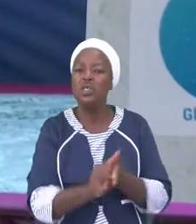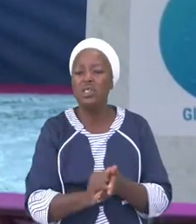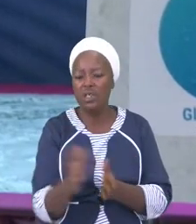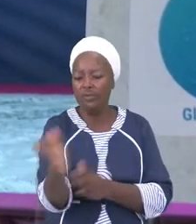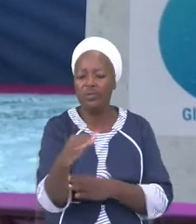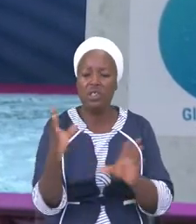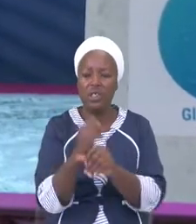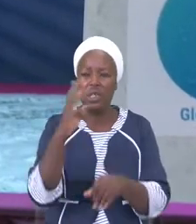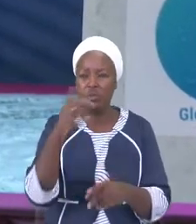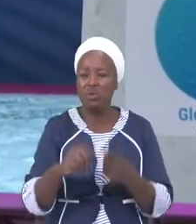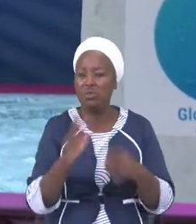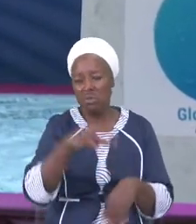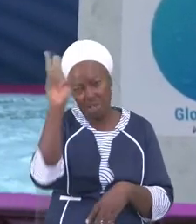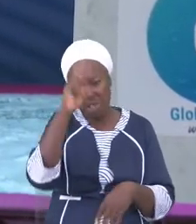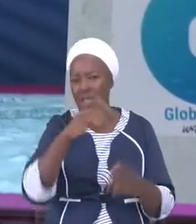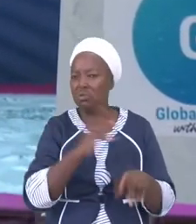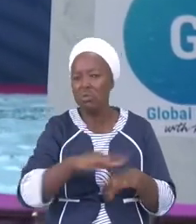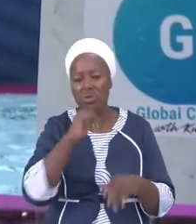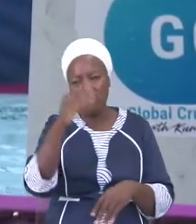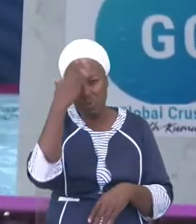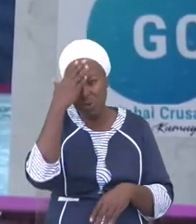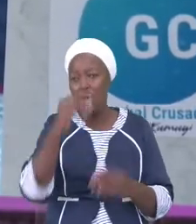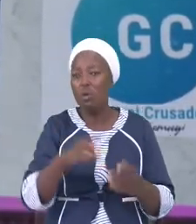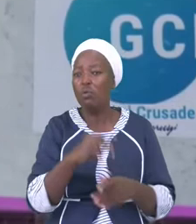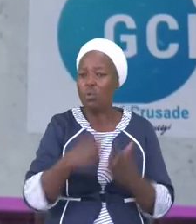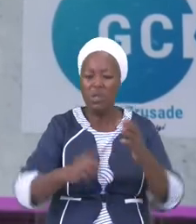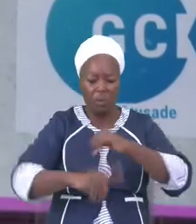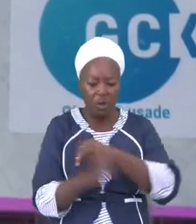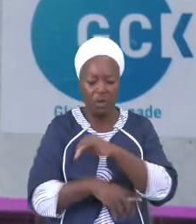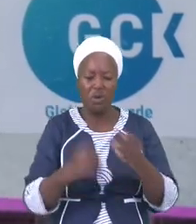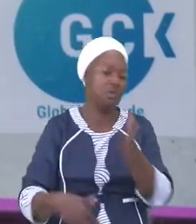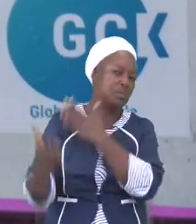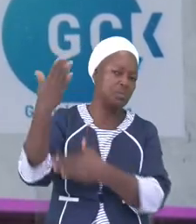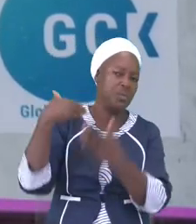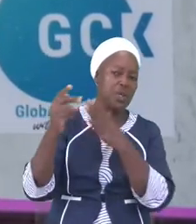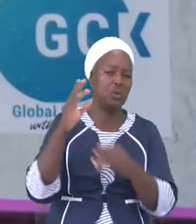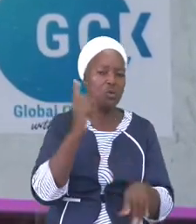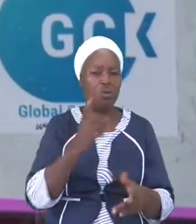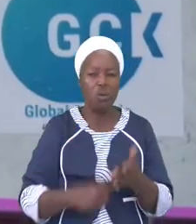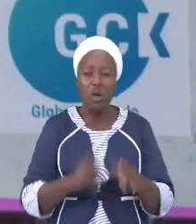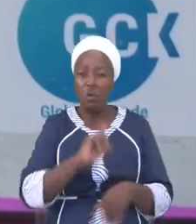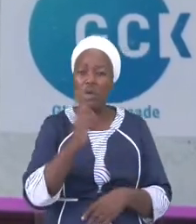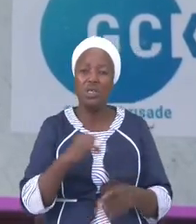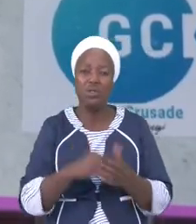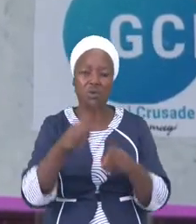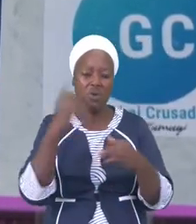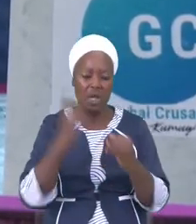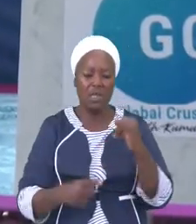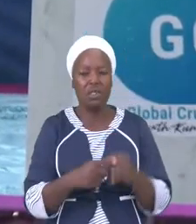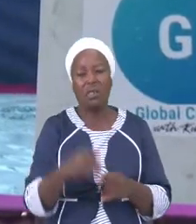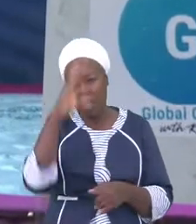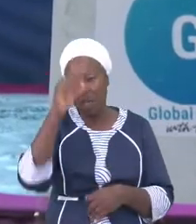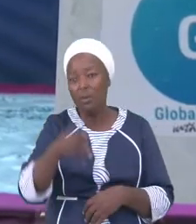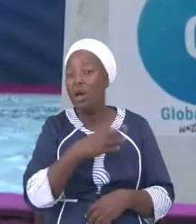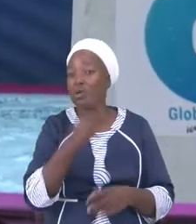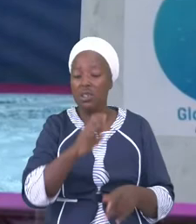was ignorant. He didn't know what the punishment of the past, where it will end, and what the journey, the